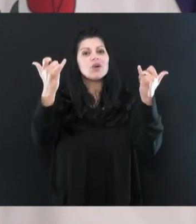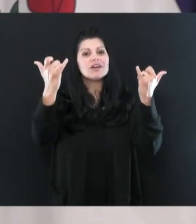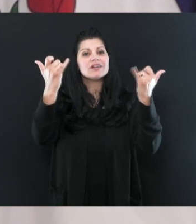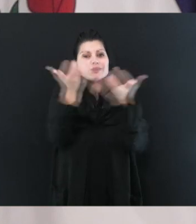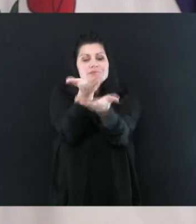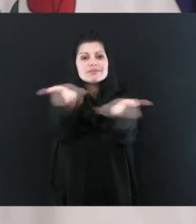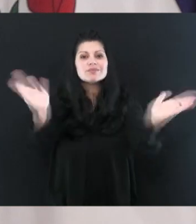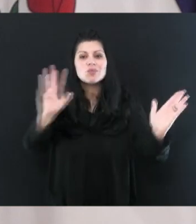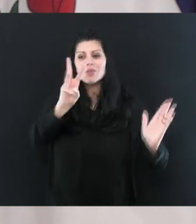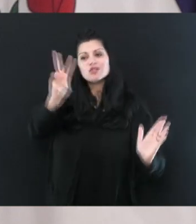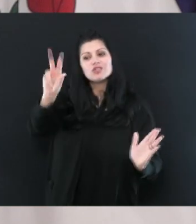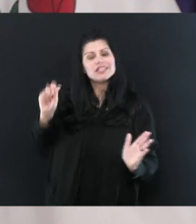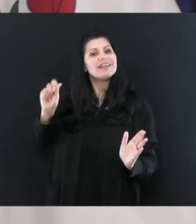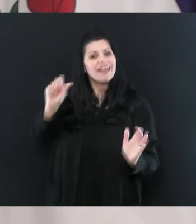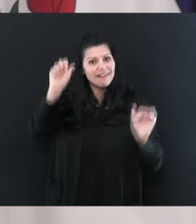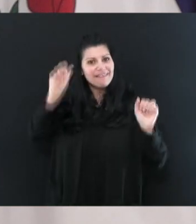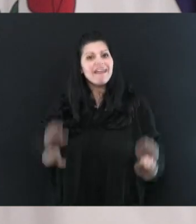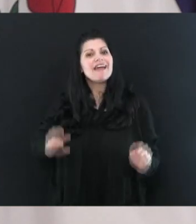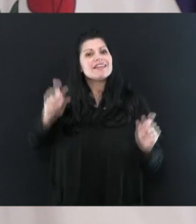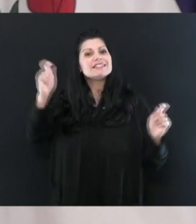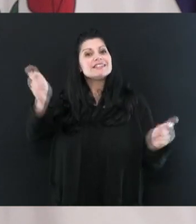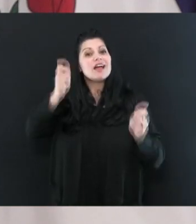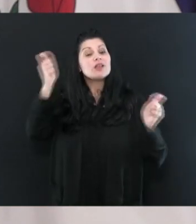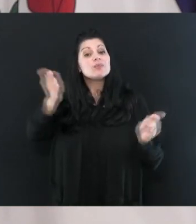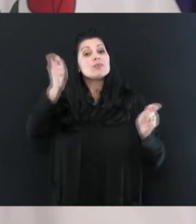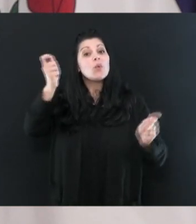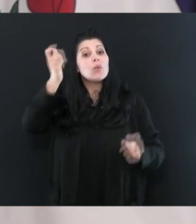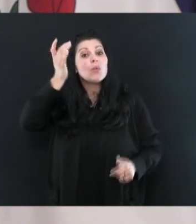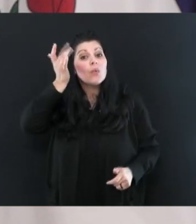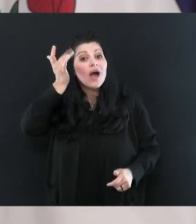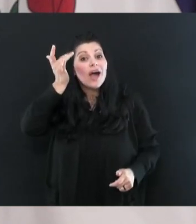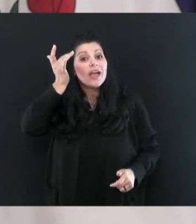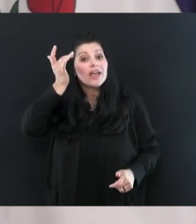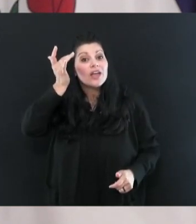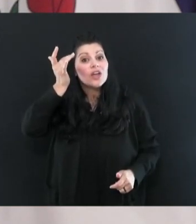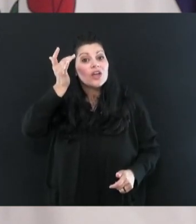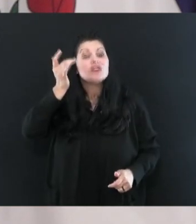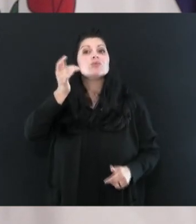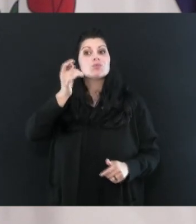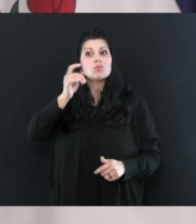real celebration. We have now got over $1 billion